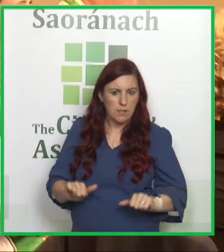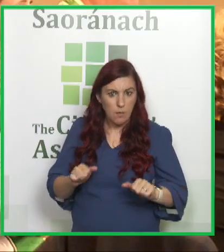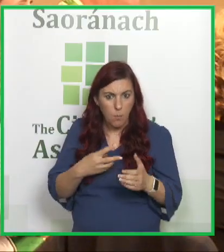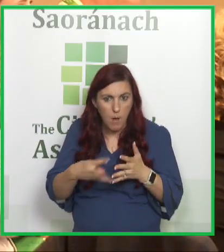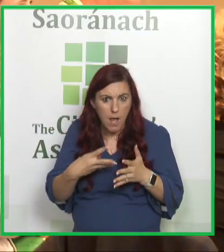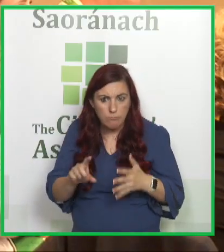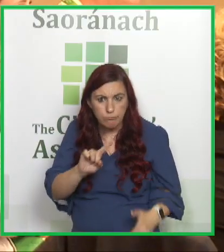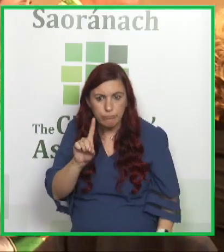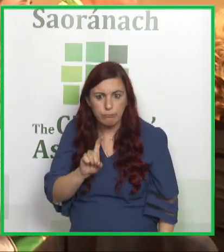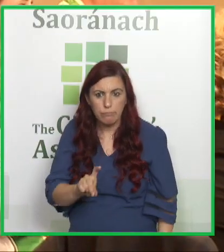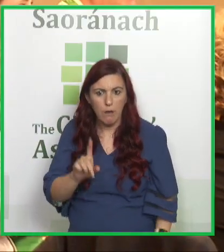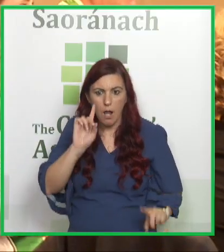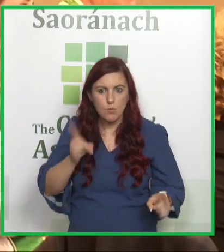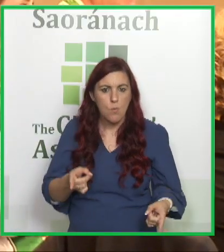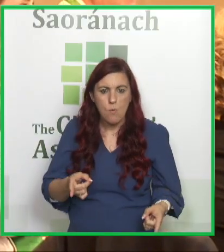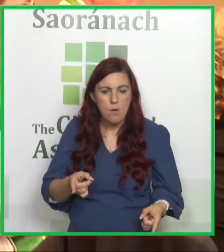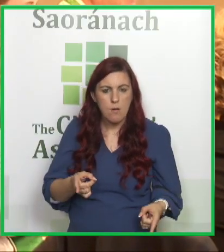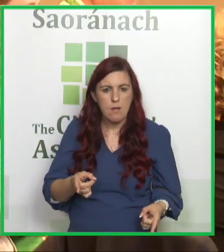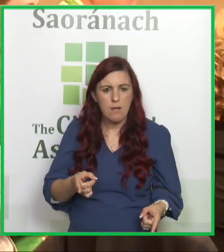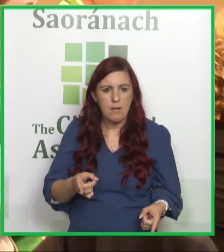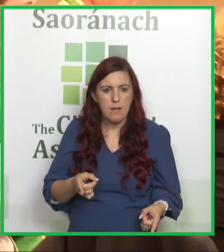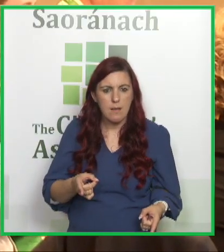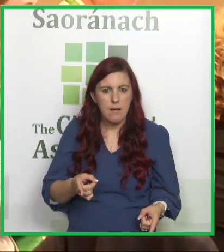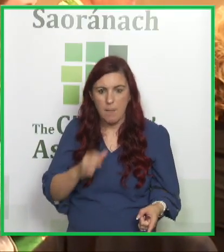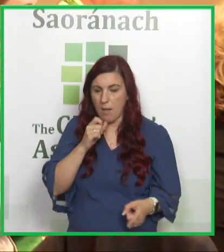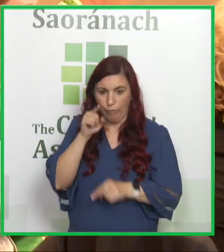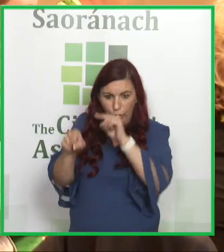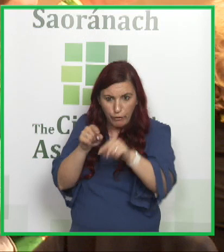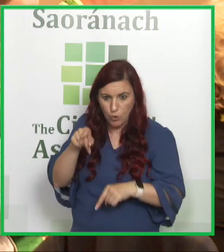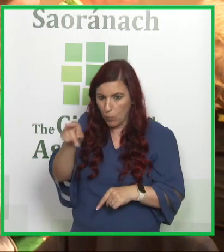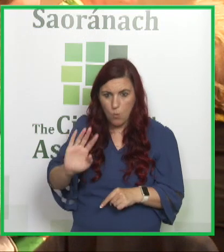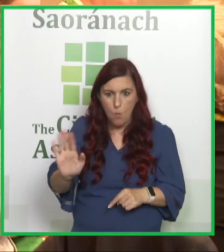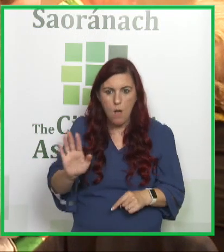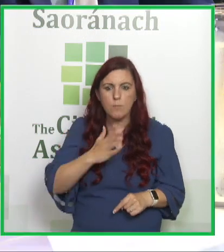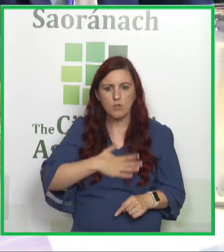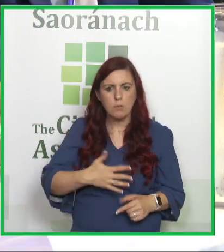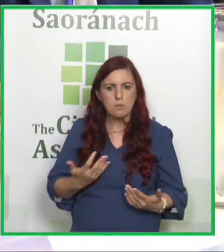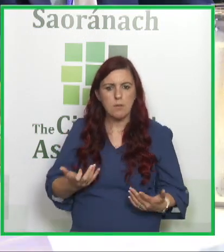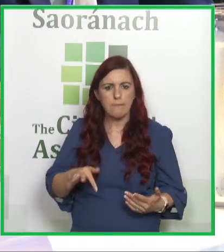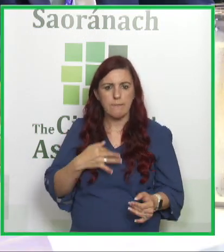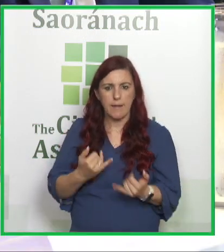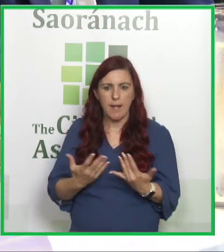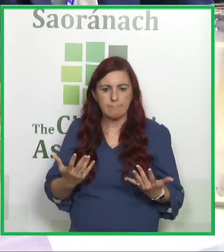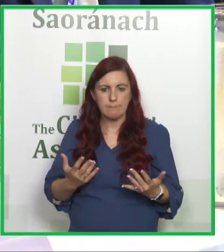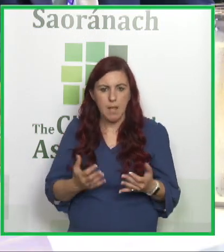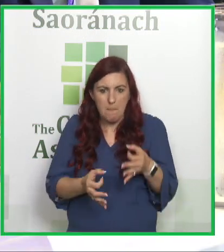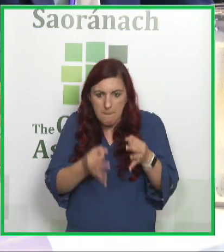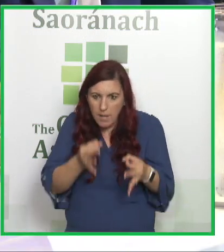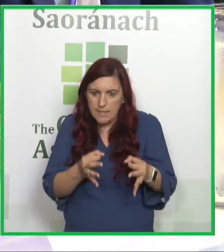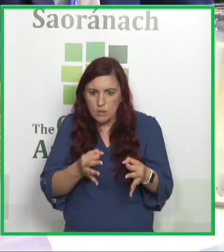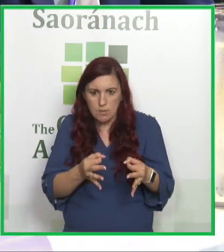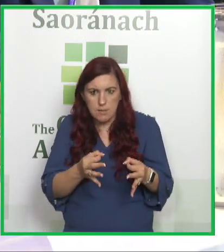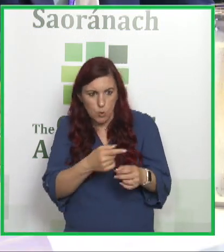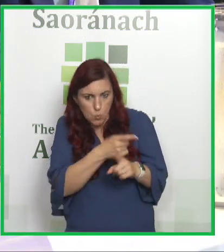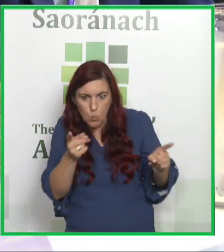happen? We're not too sure. And I'm, David, not critical of yourself. I'm pointing this at politicians to really step up if